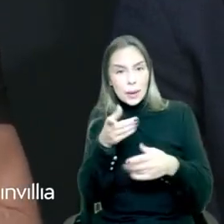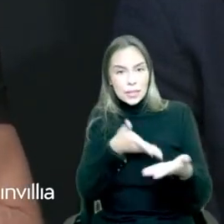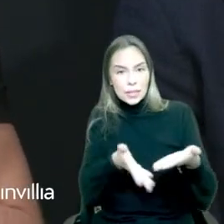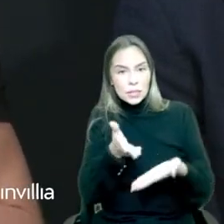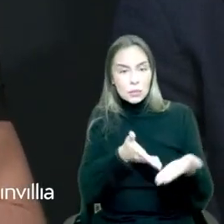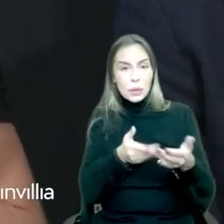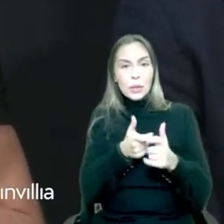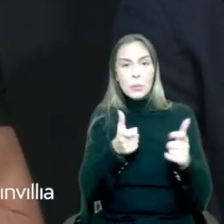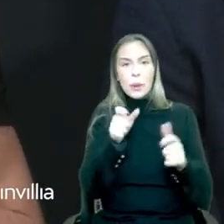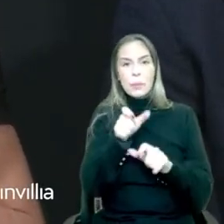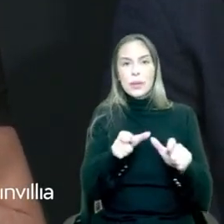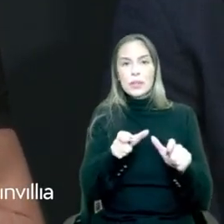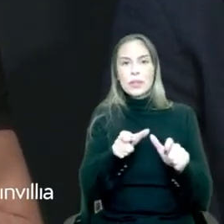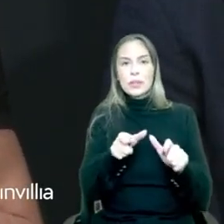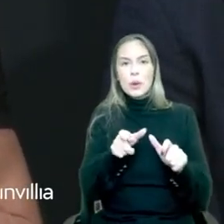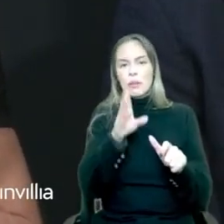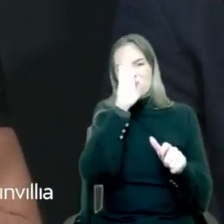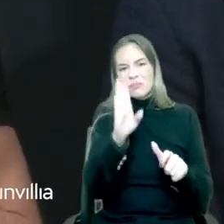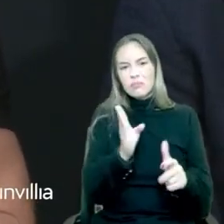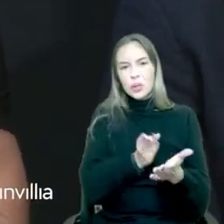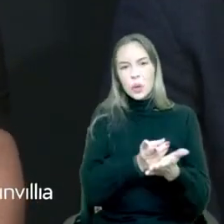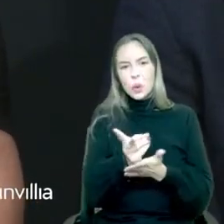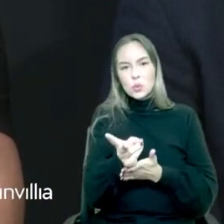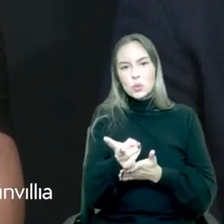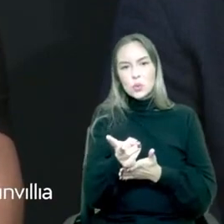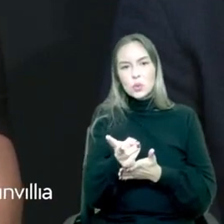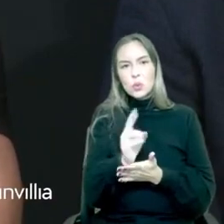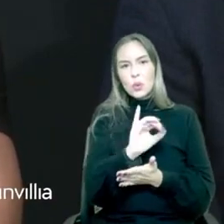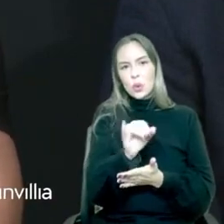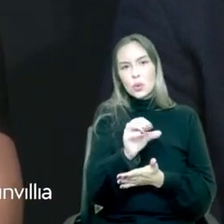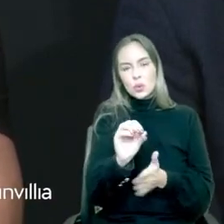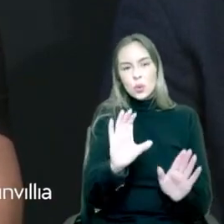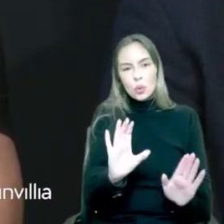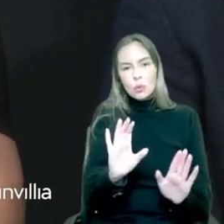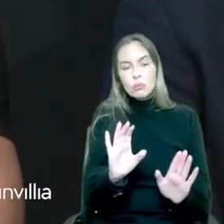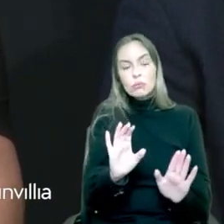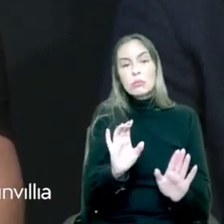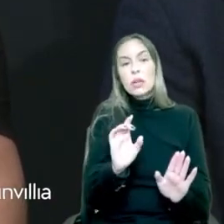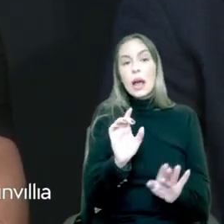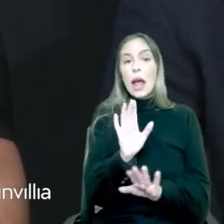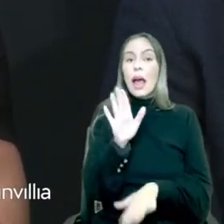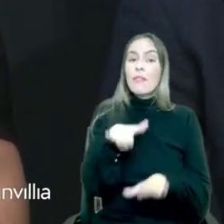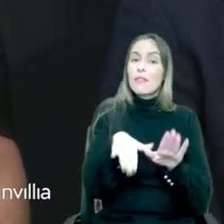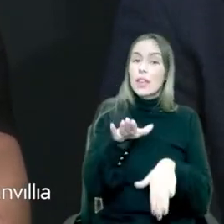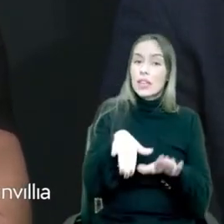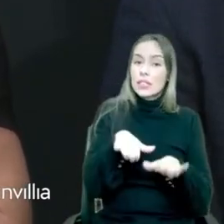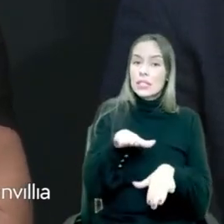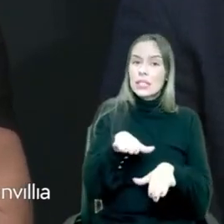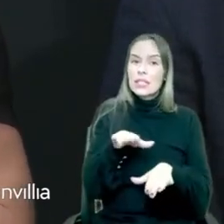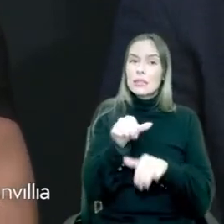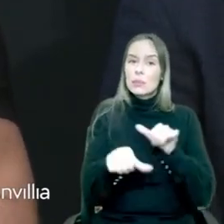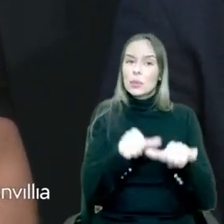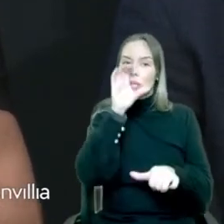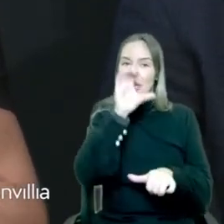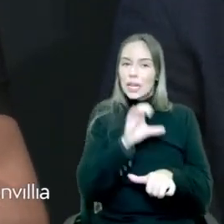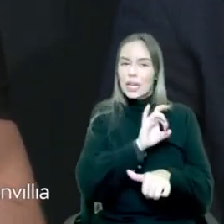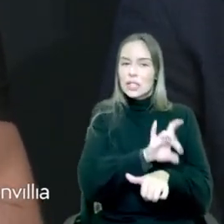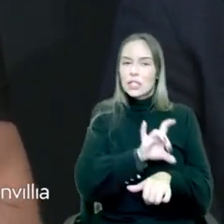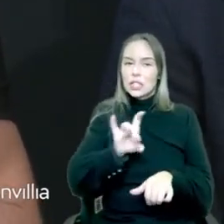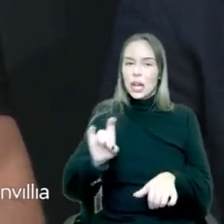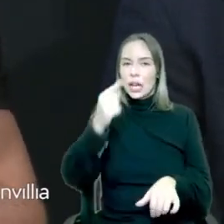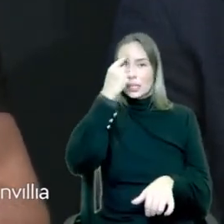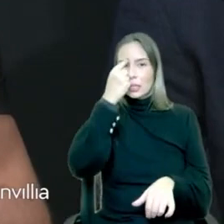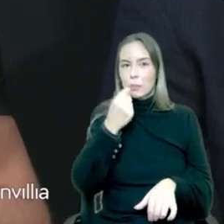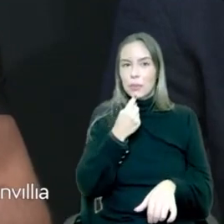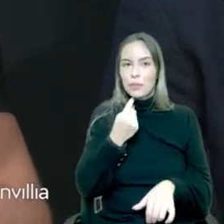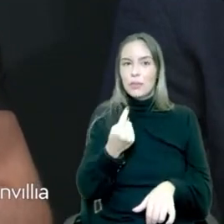ahead and get helped by Joe. After some time, and it changed from customer to customer, Beatrice comes around and